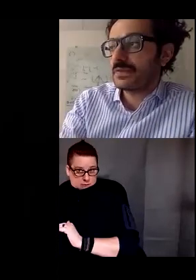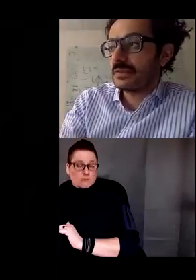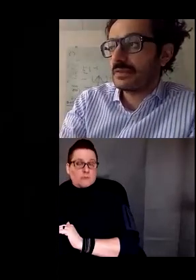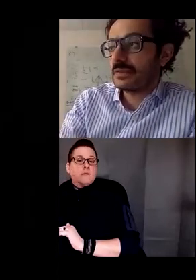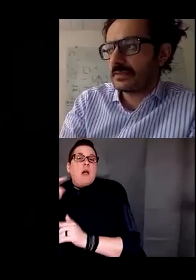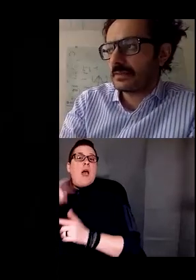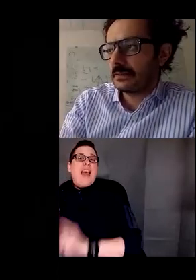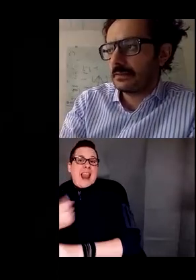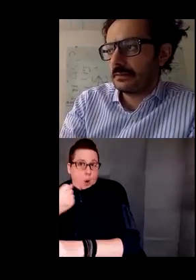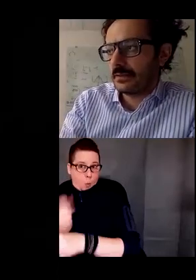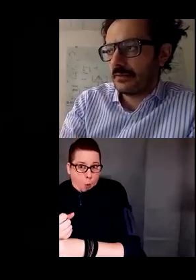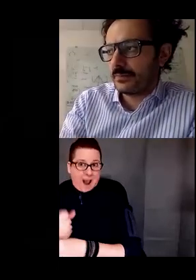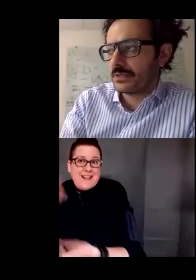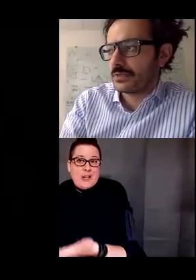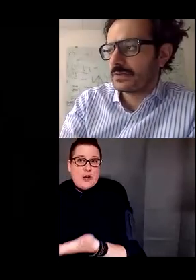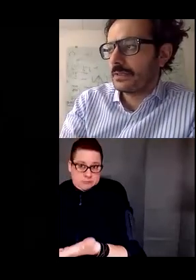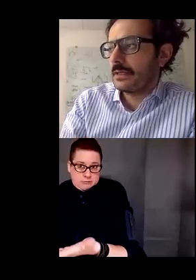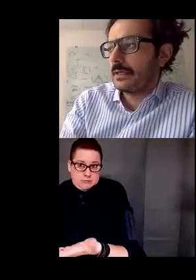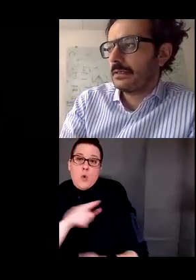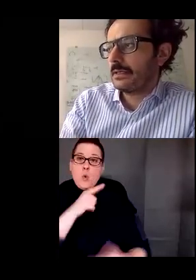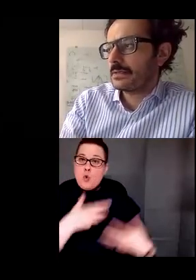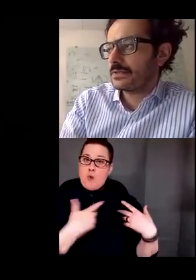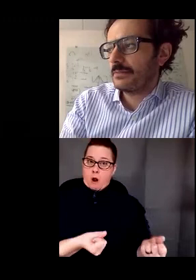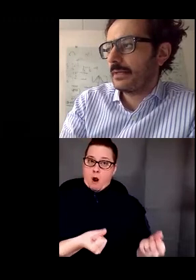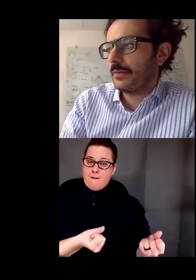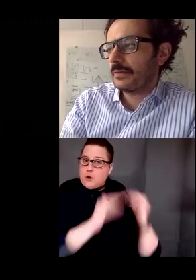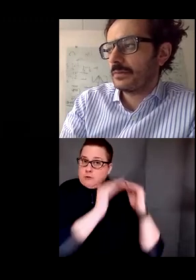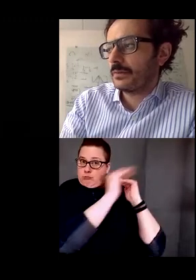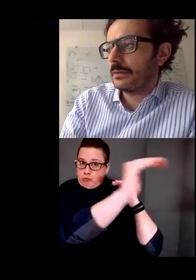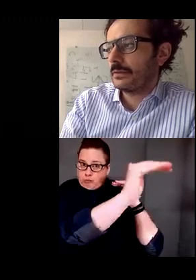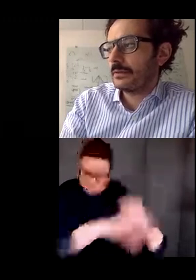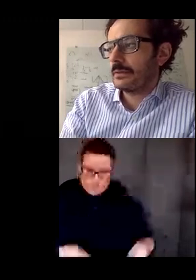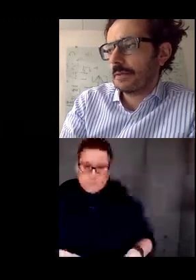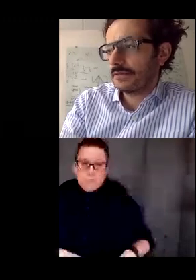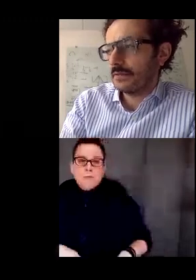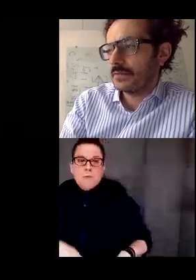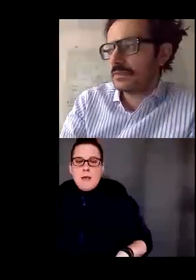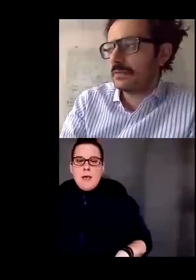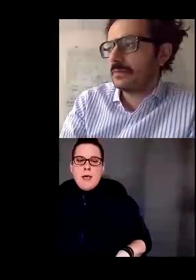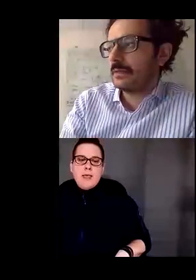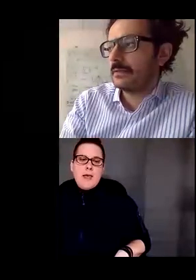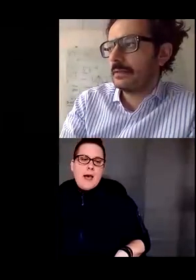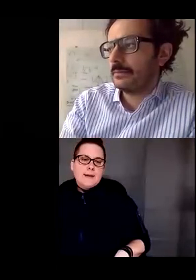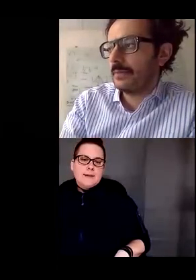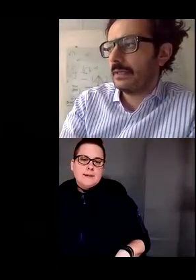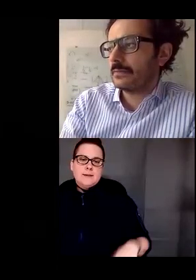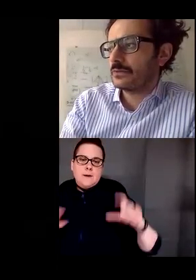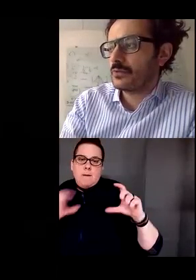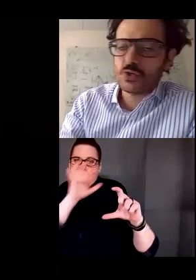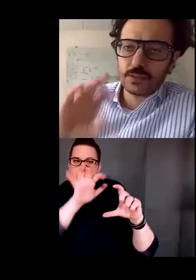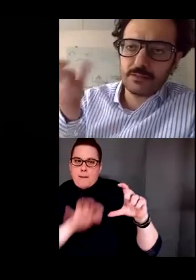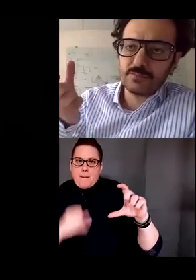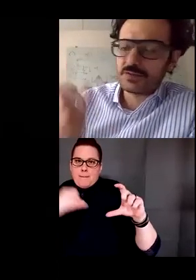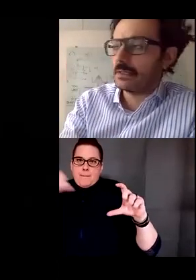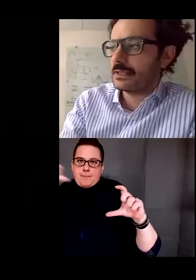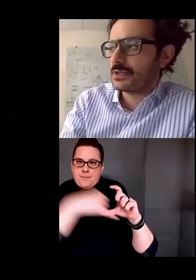it wasn't present in the recovered patients. And here is simply a plot between that frequency content and the pain, so